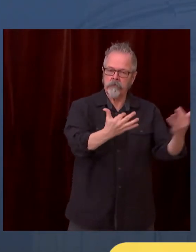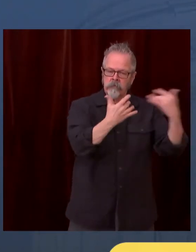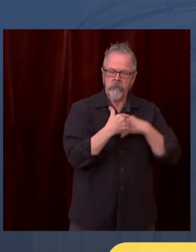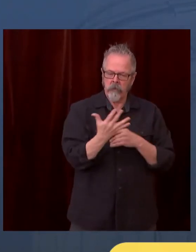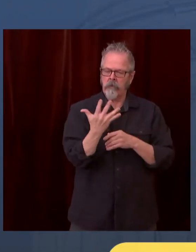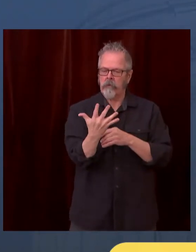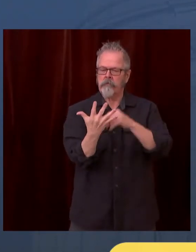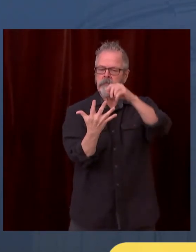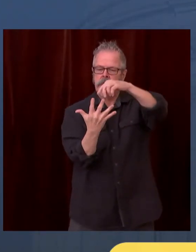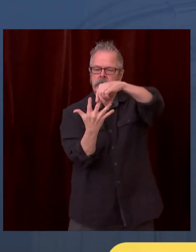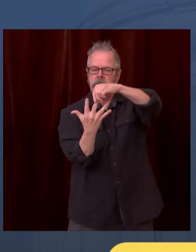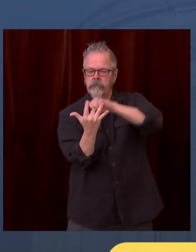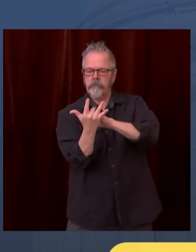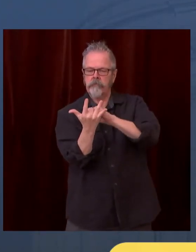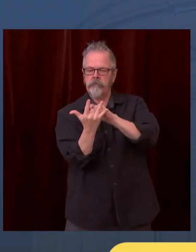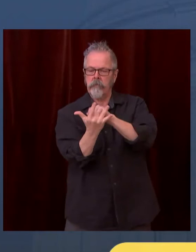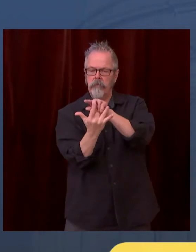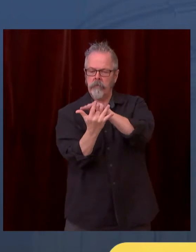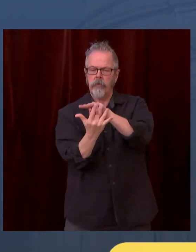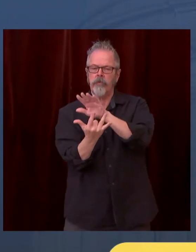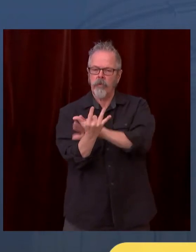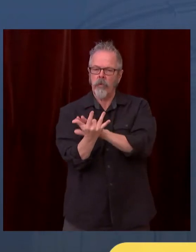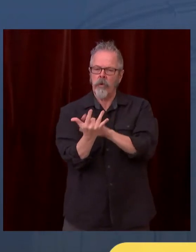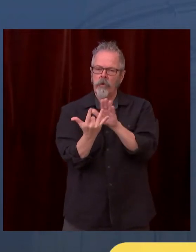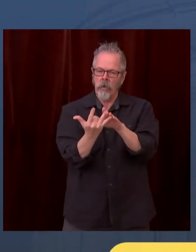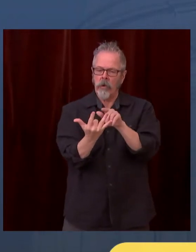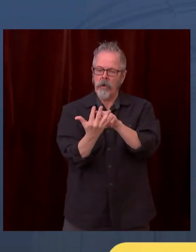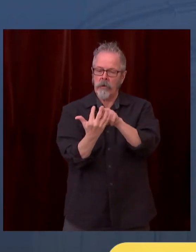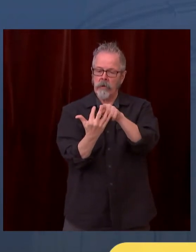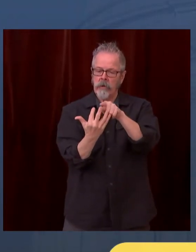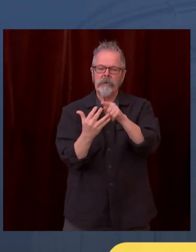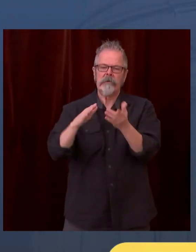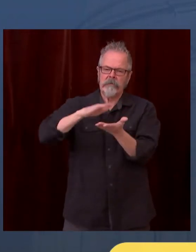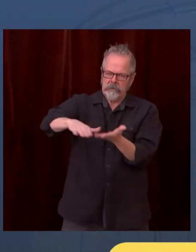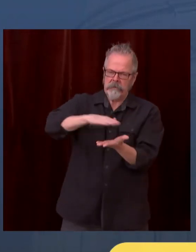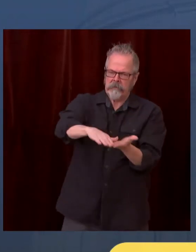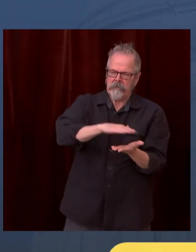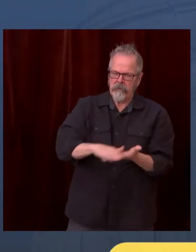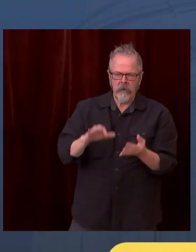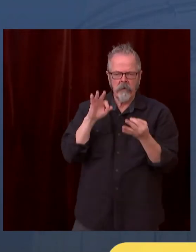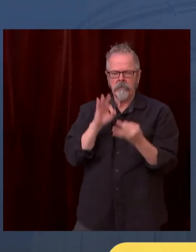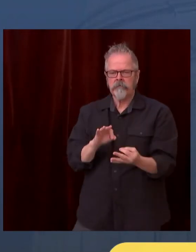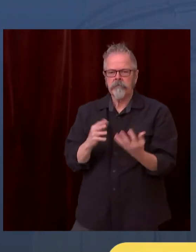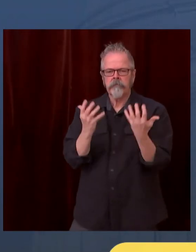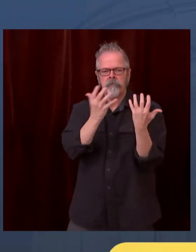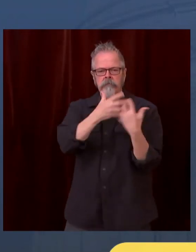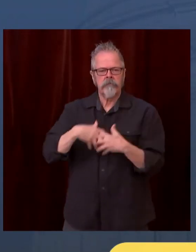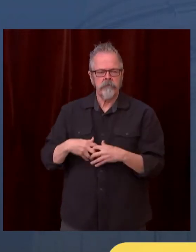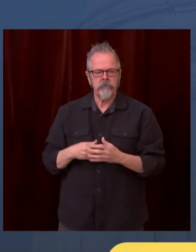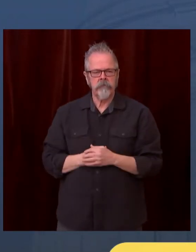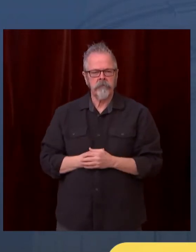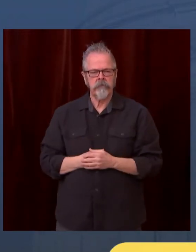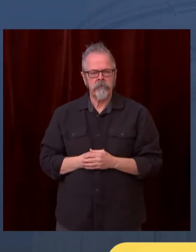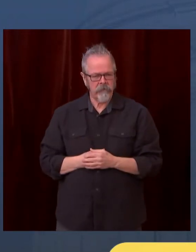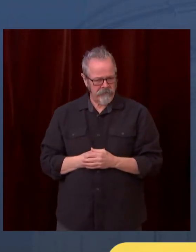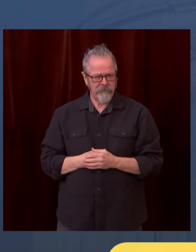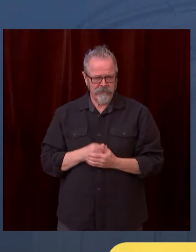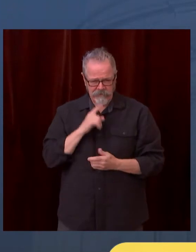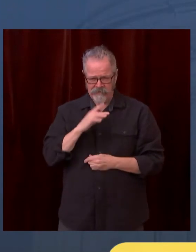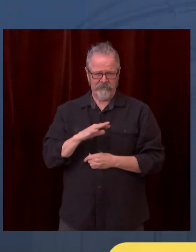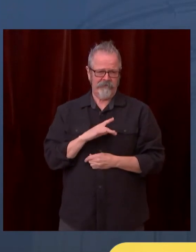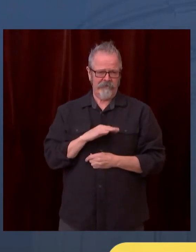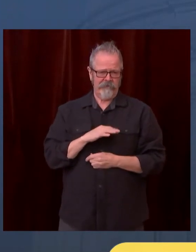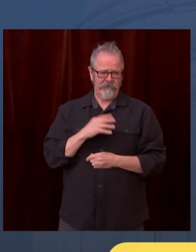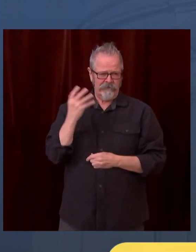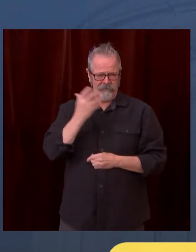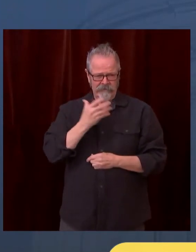very elegant way where we allow communities to figure out what works best for them. What they all have in common, though, is that when